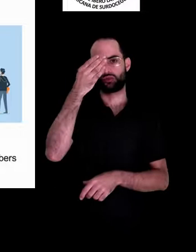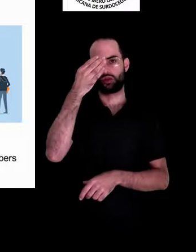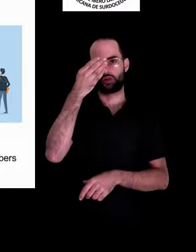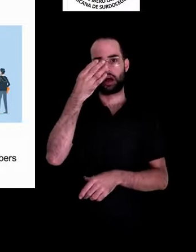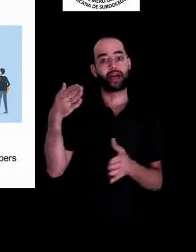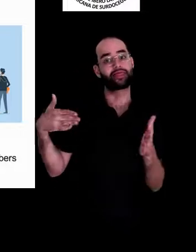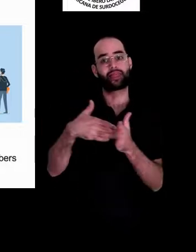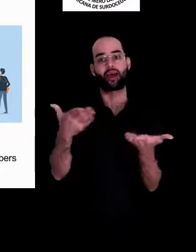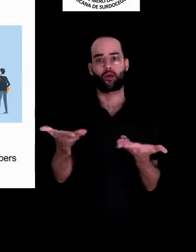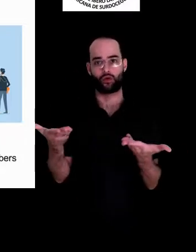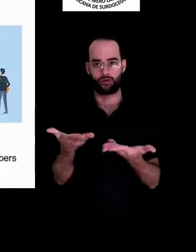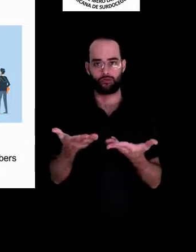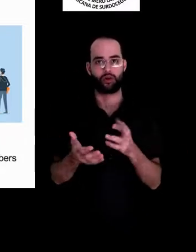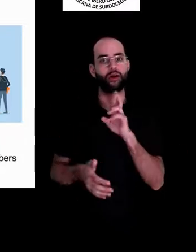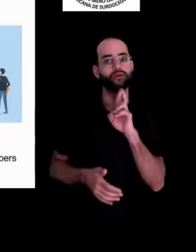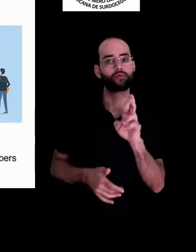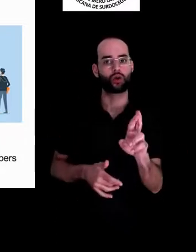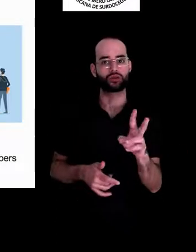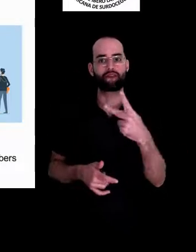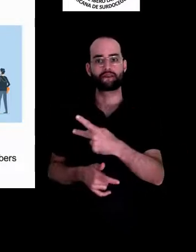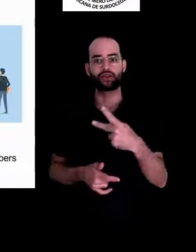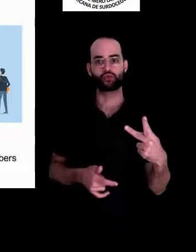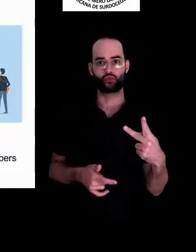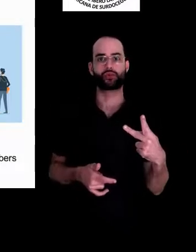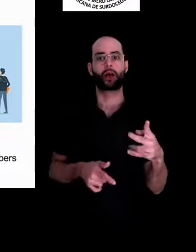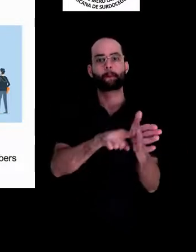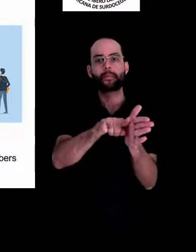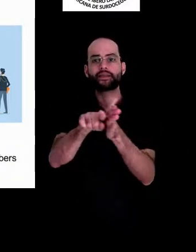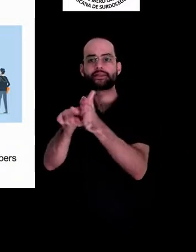Greater analysis of the deafblind population